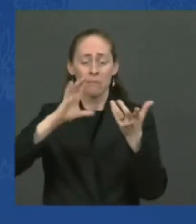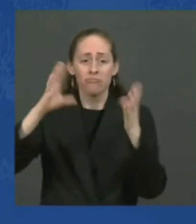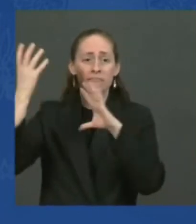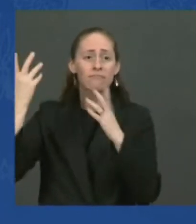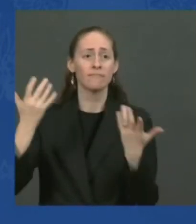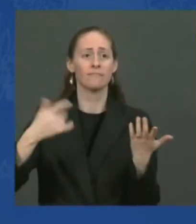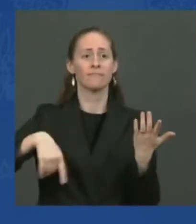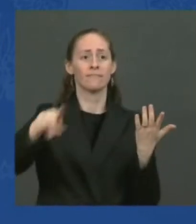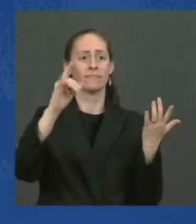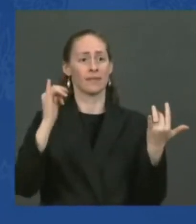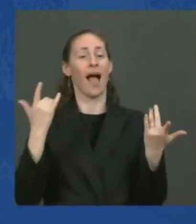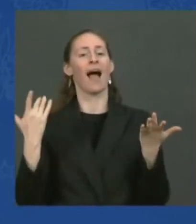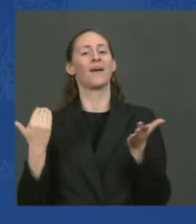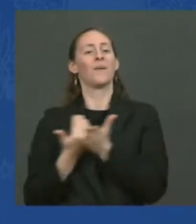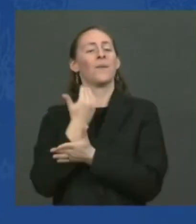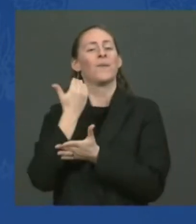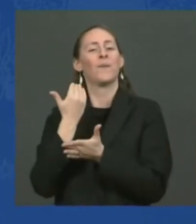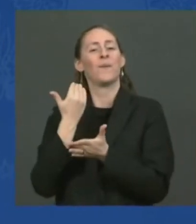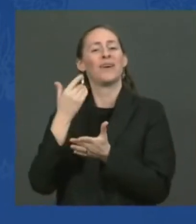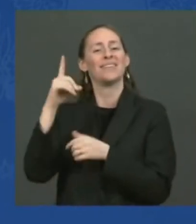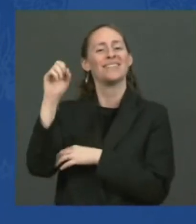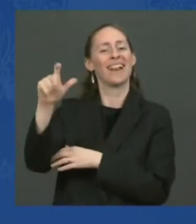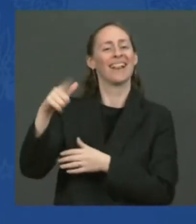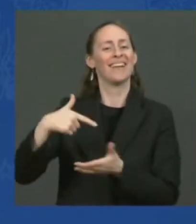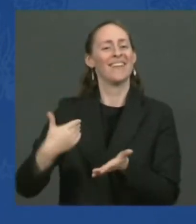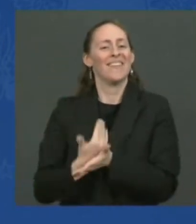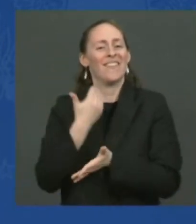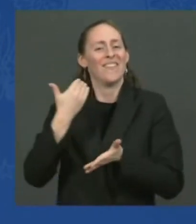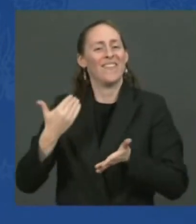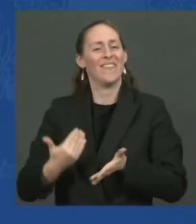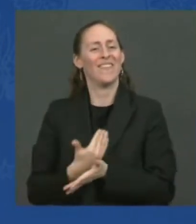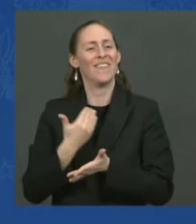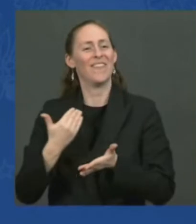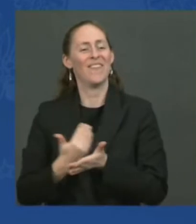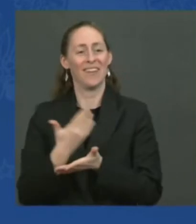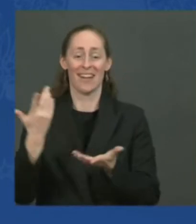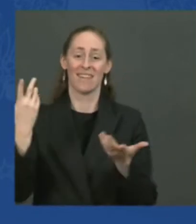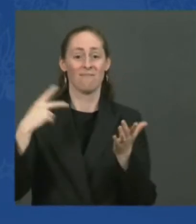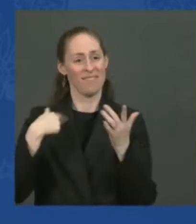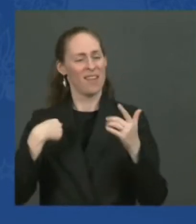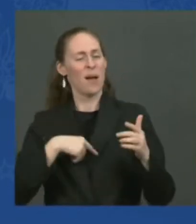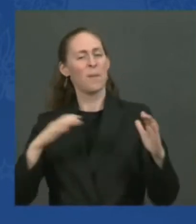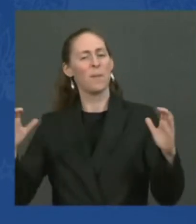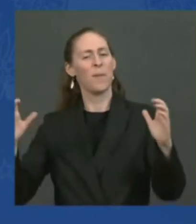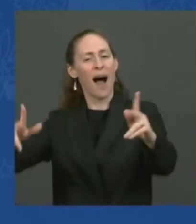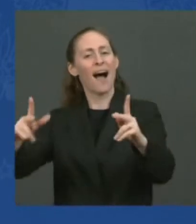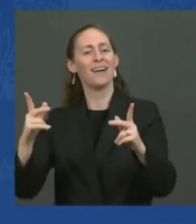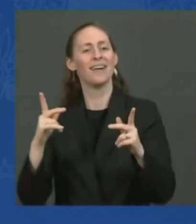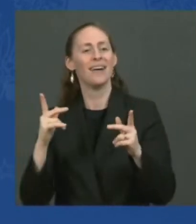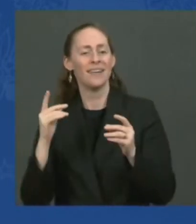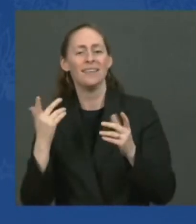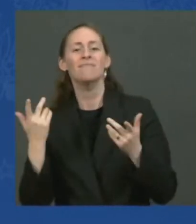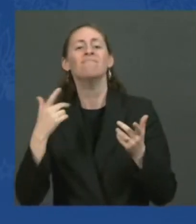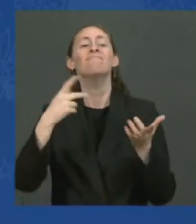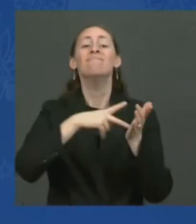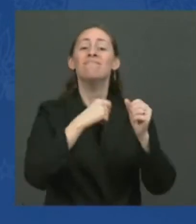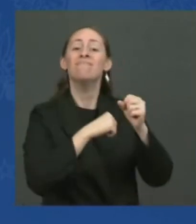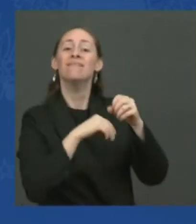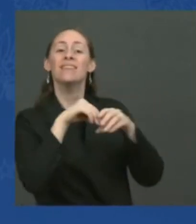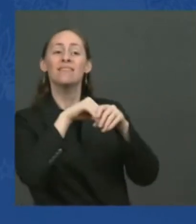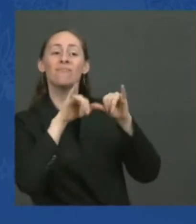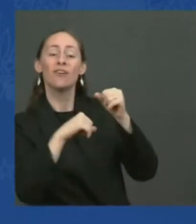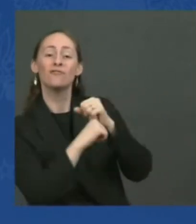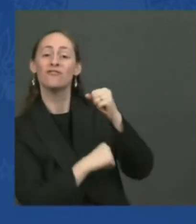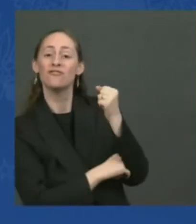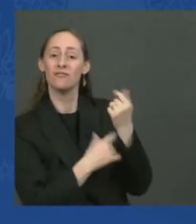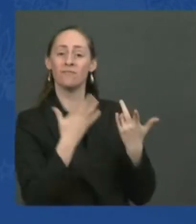put America back while protecting and advancing our infrastructure for generations to come.